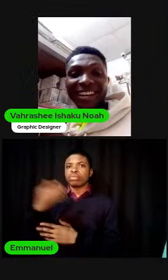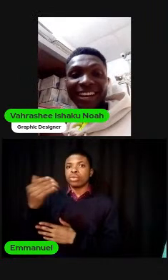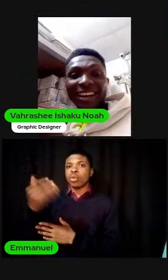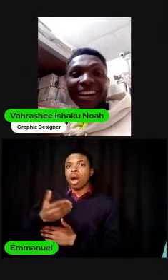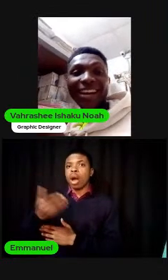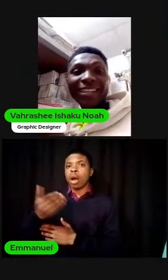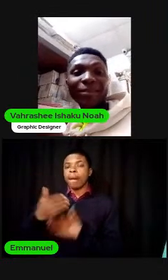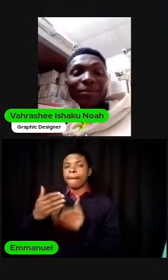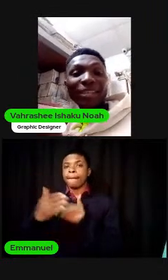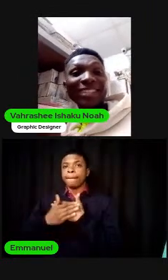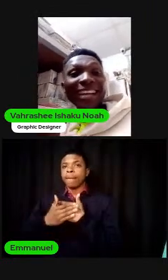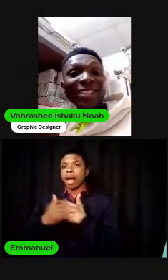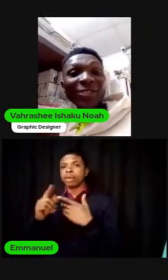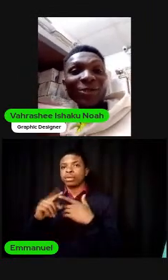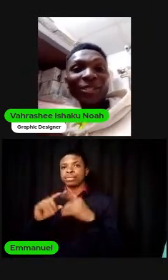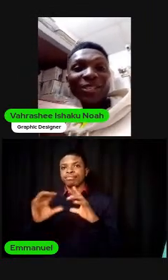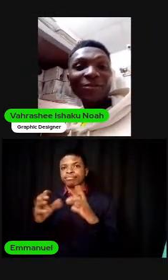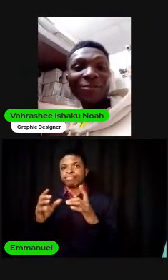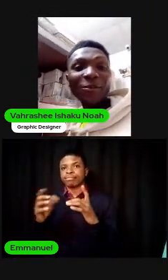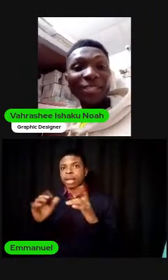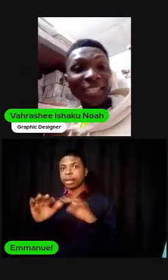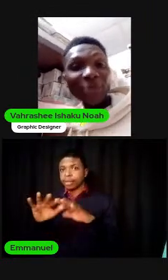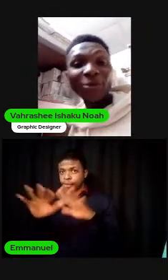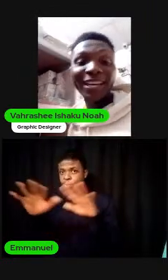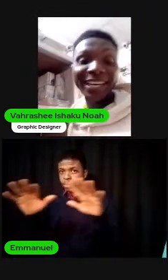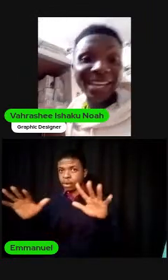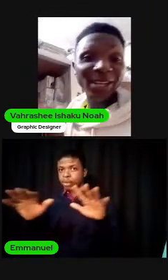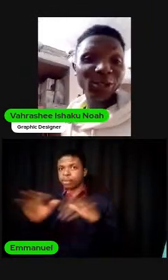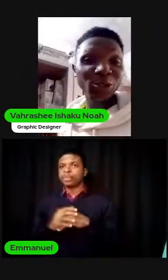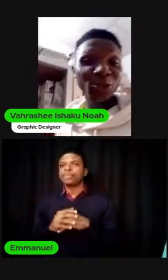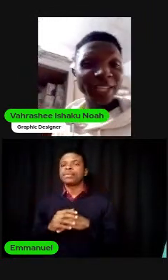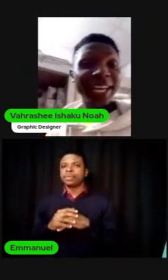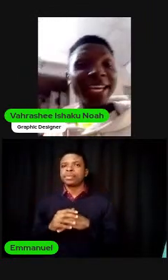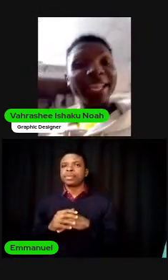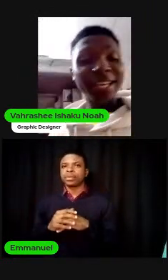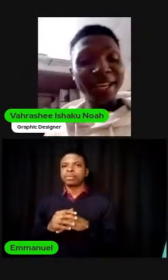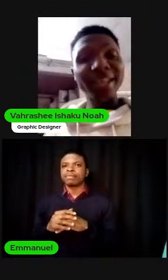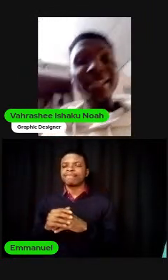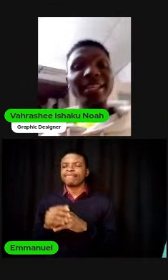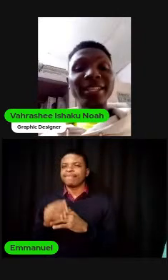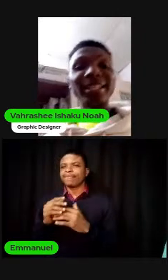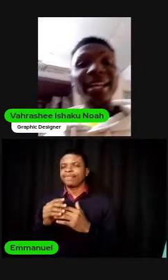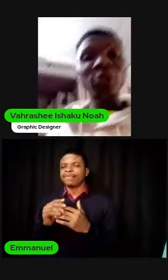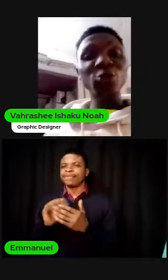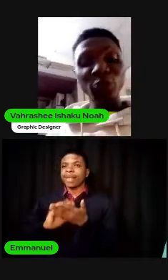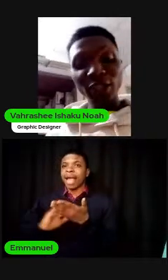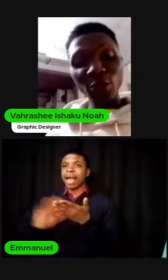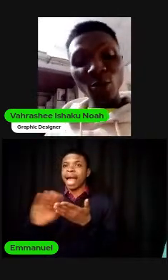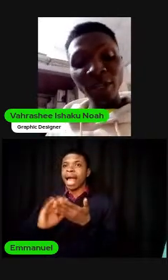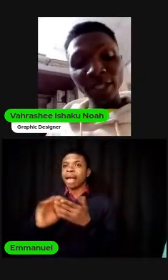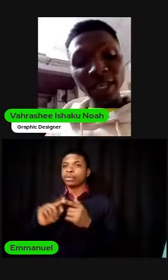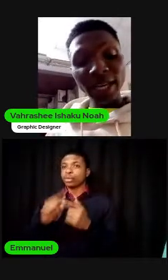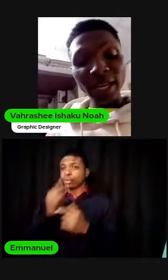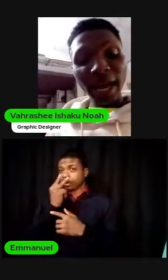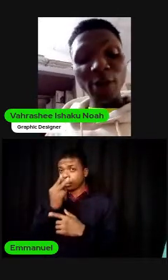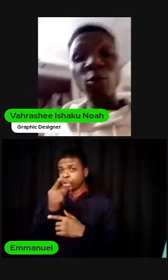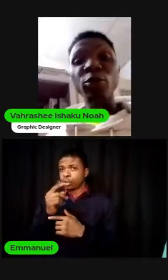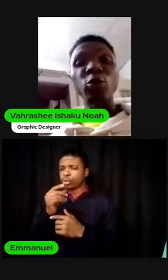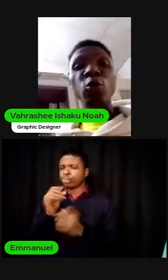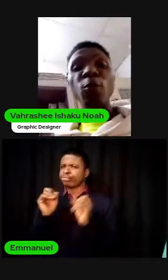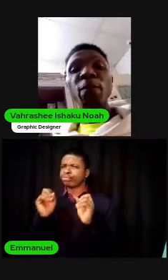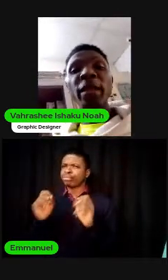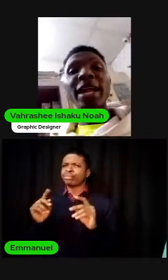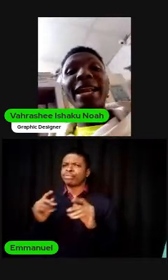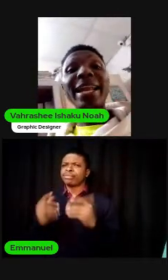everyone. And it's nice to see you again today. Yes, it's nice to see you once again. I